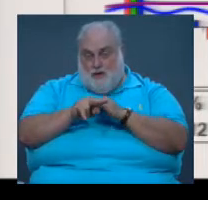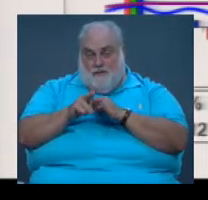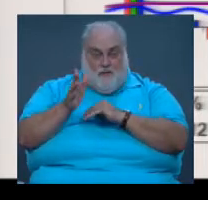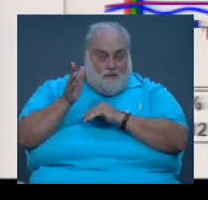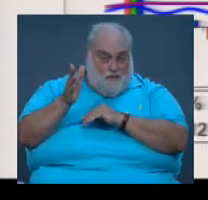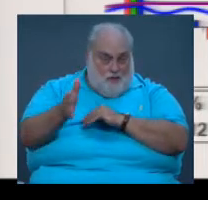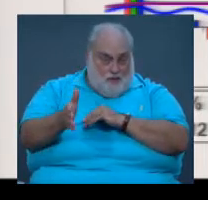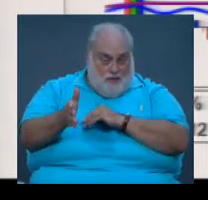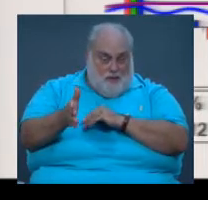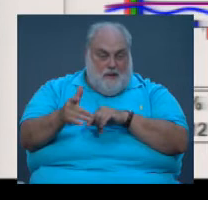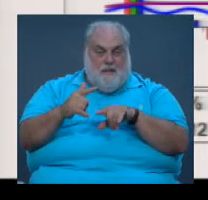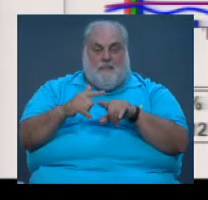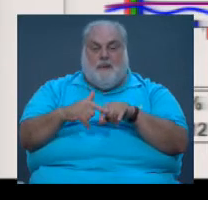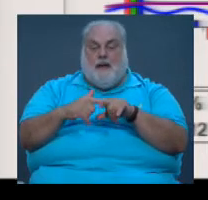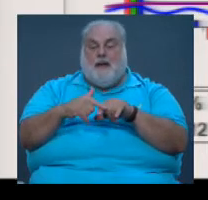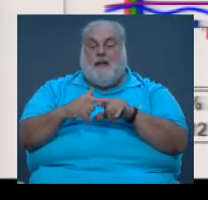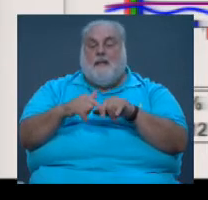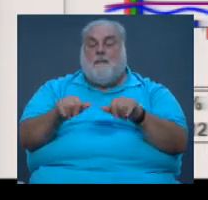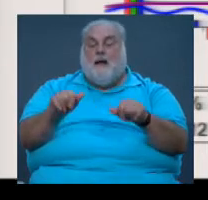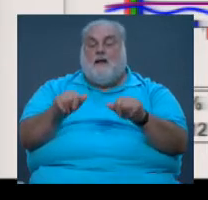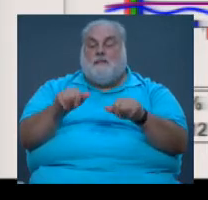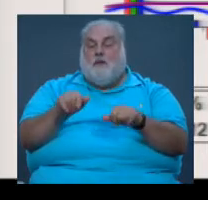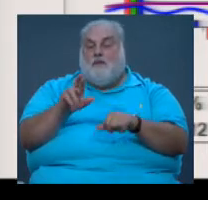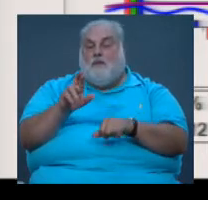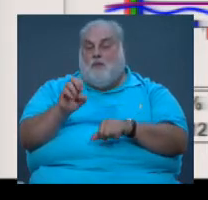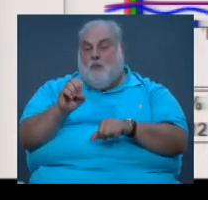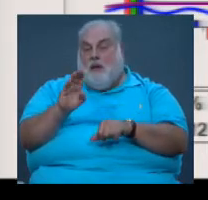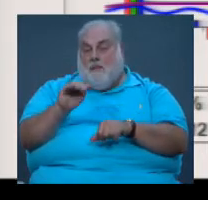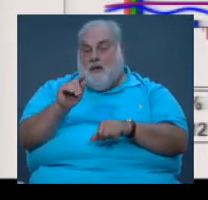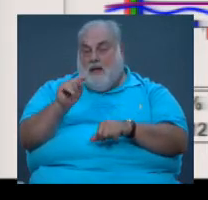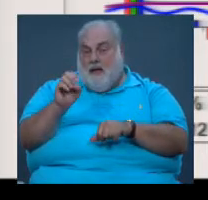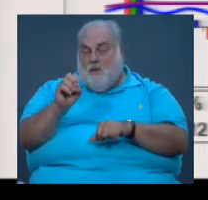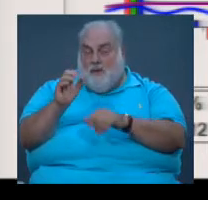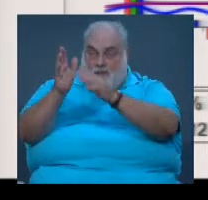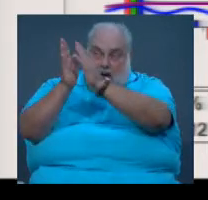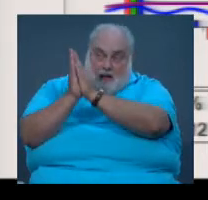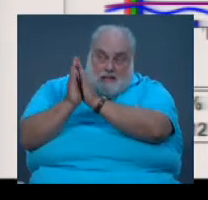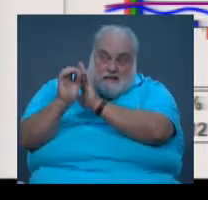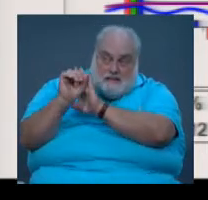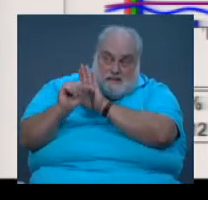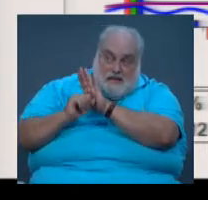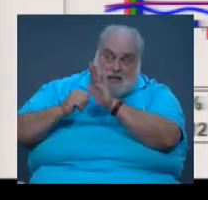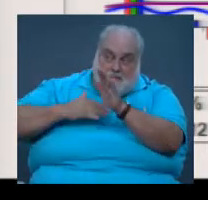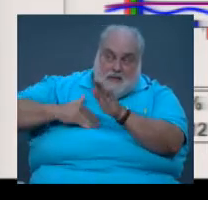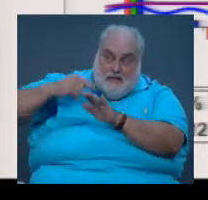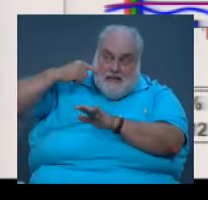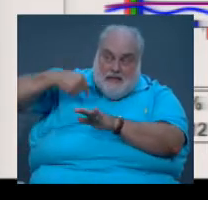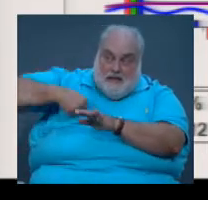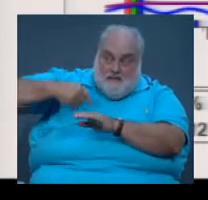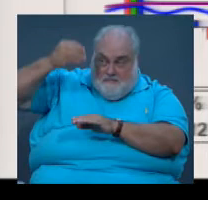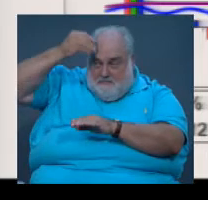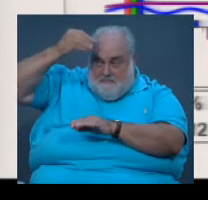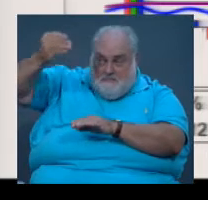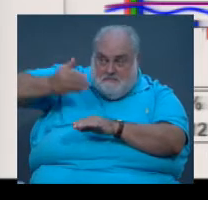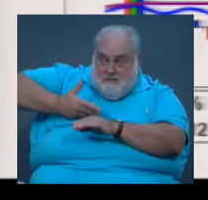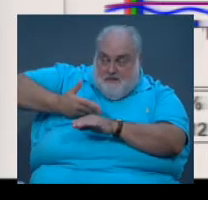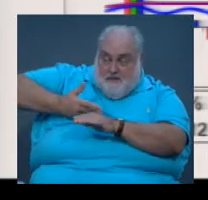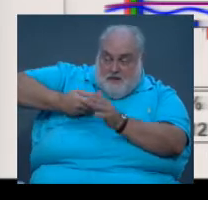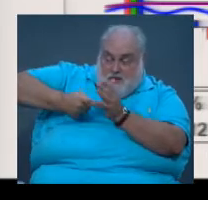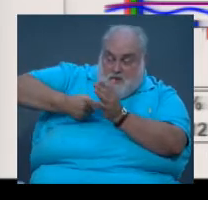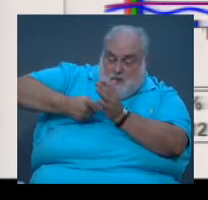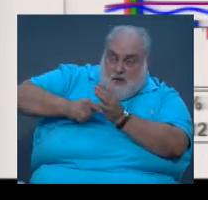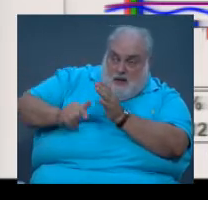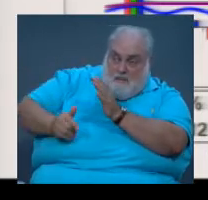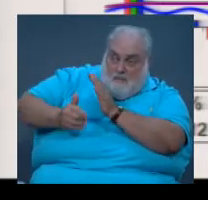future, pending the potential for the rebate. We asked the state if they could tell us whether this was due to amended returns